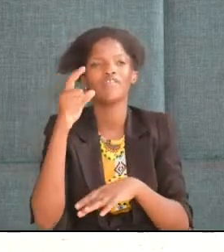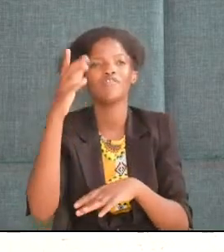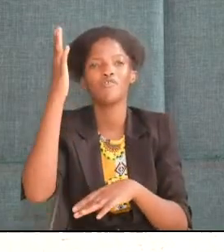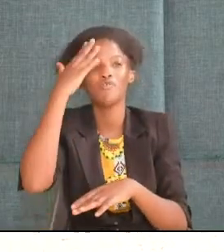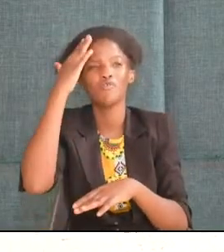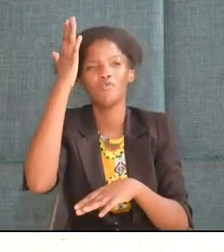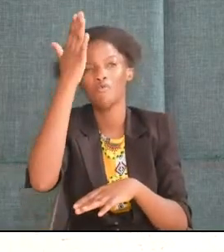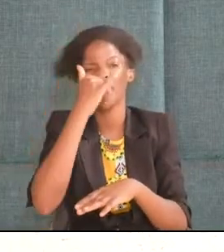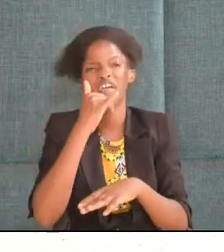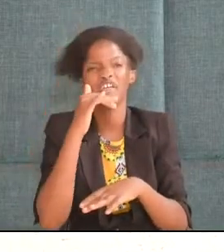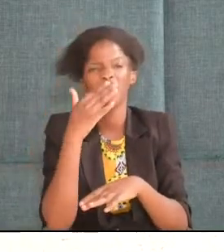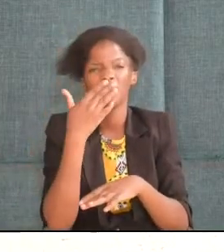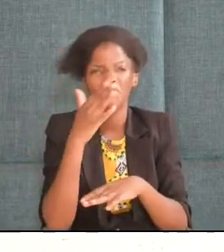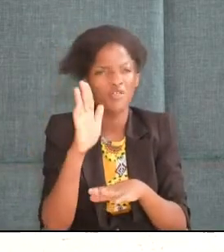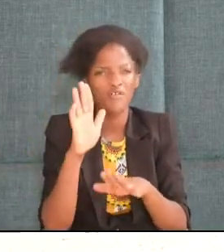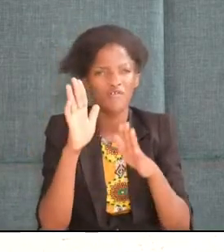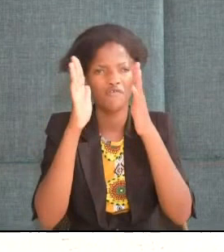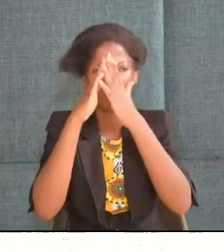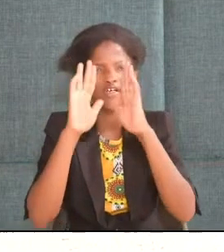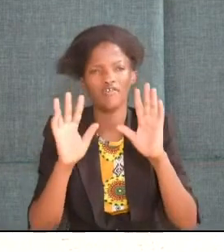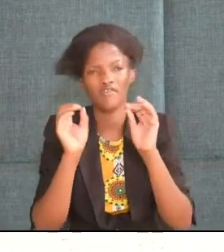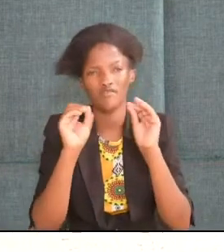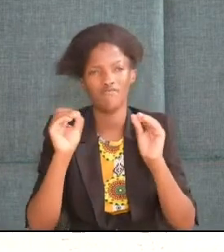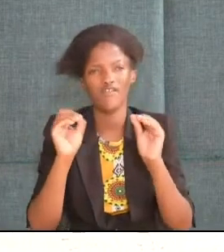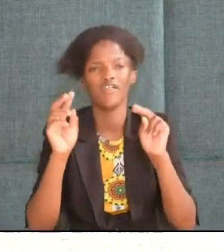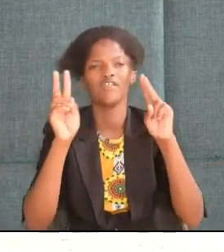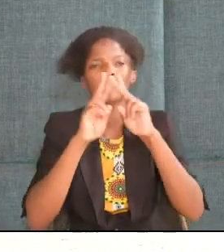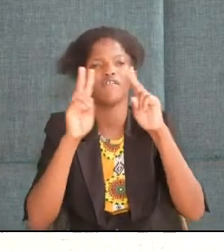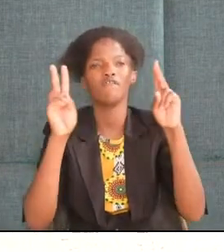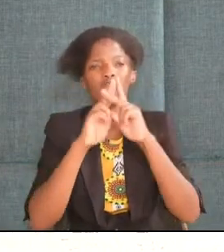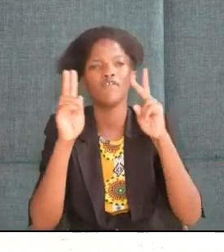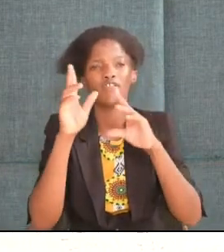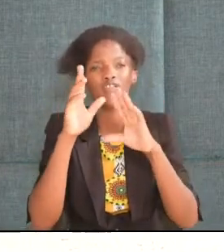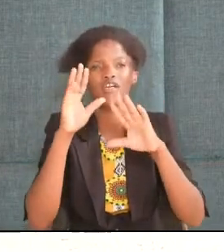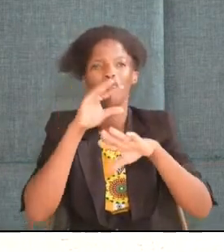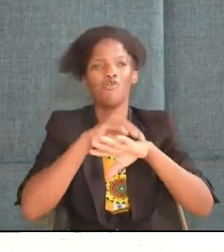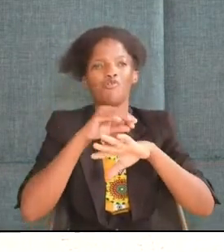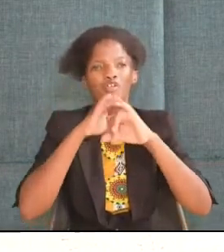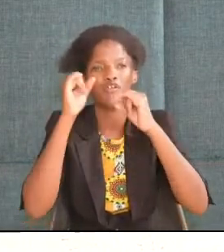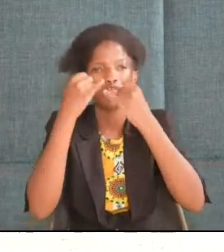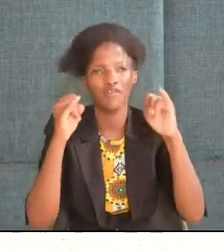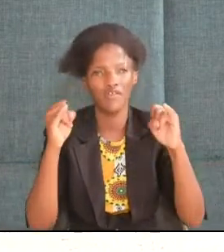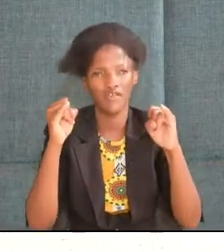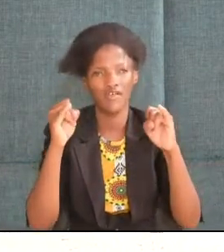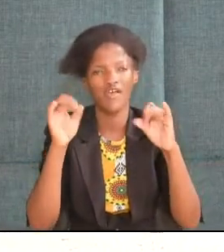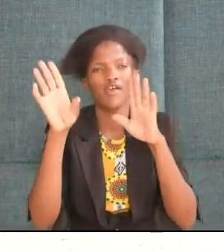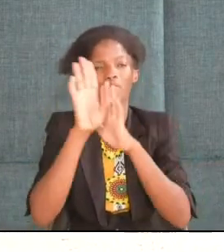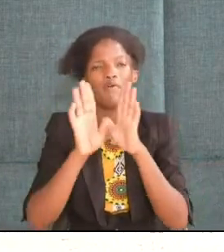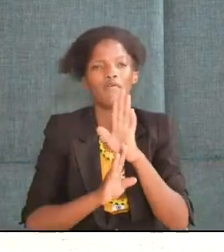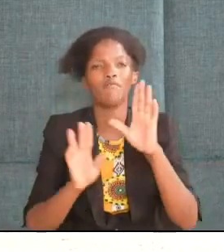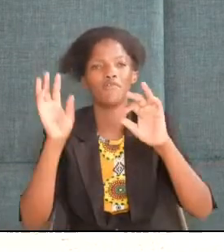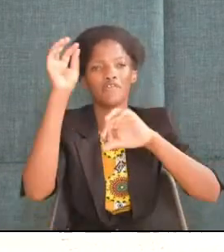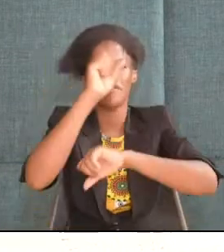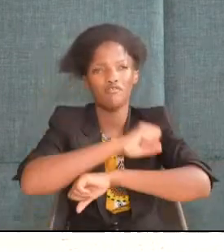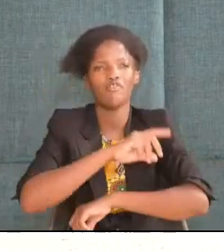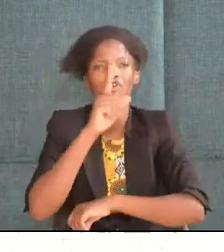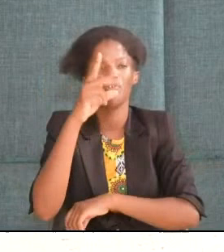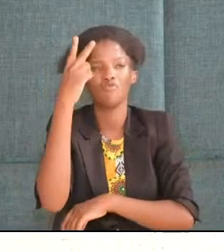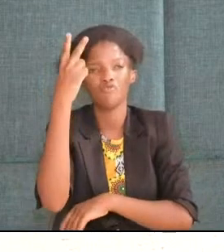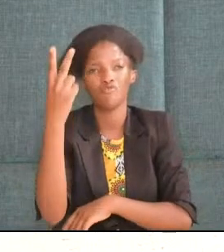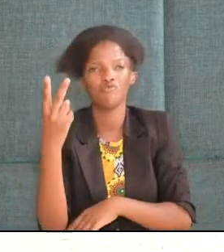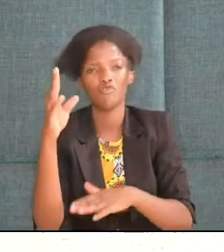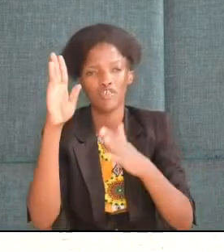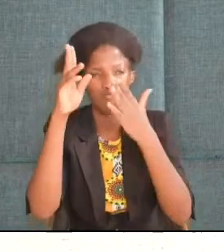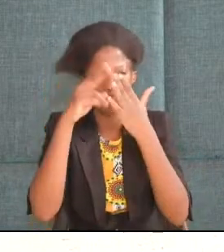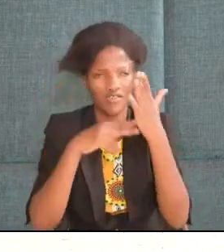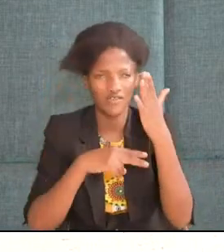you don't have to leave your house? Why? It will be a virtual vacation Bible school. You too can be enlisted as